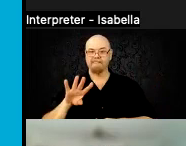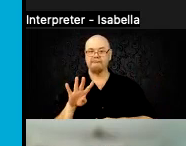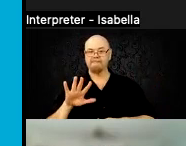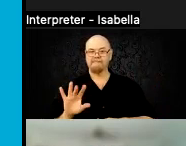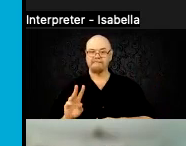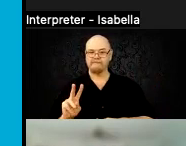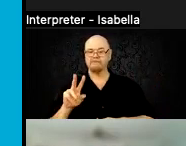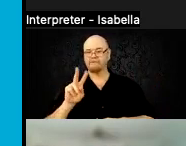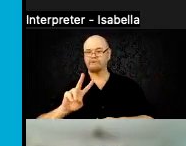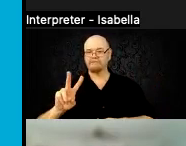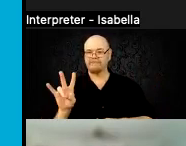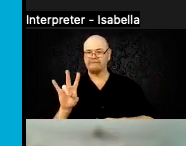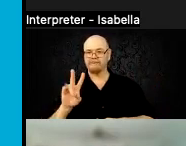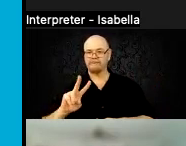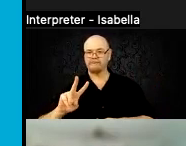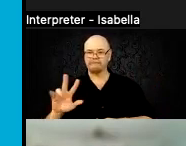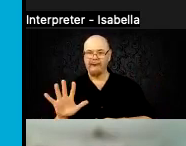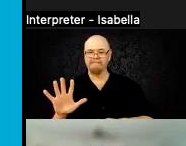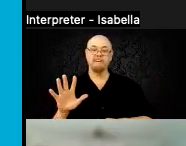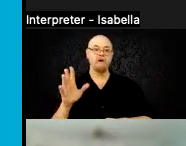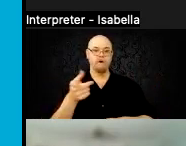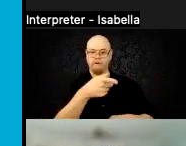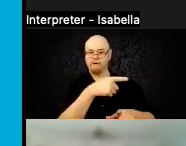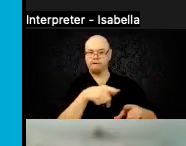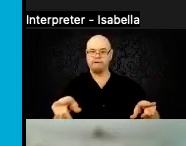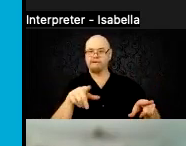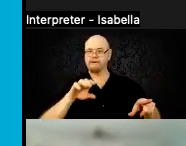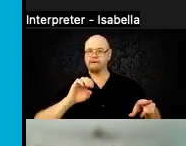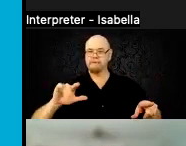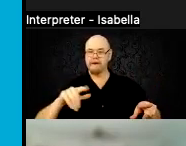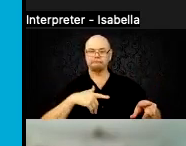855-452-2725, right? You can also send us an email at